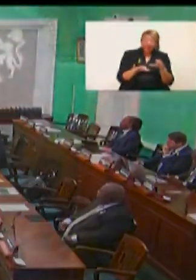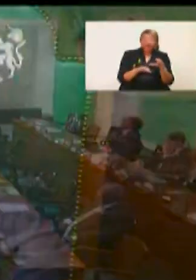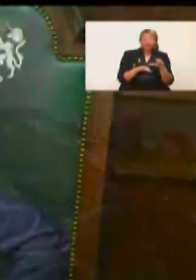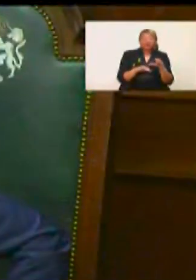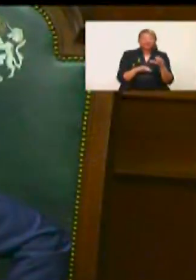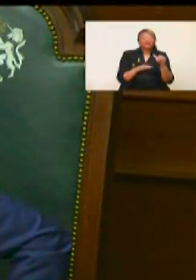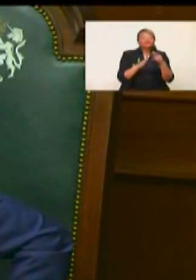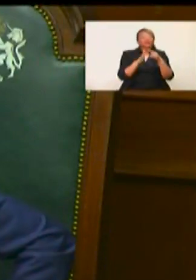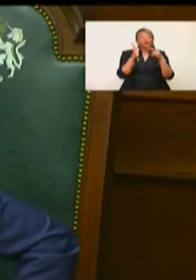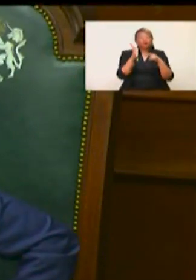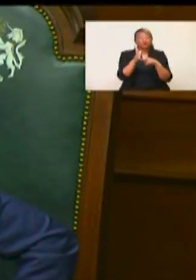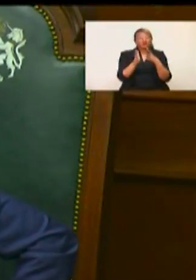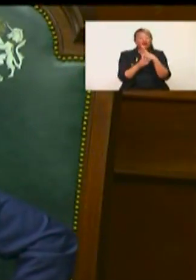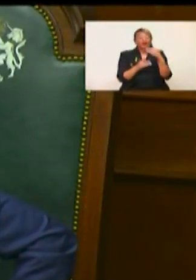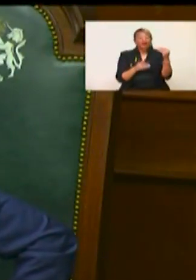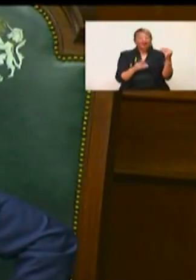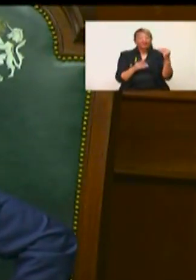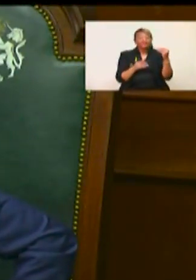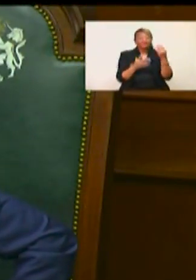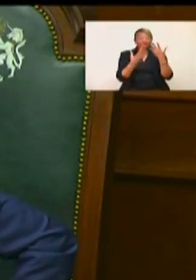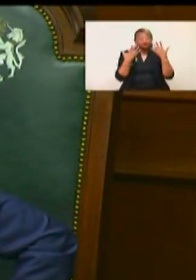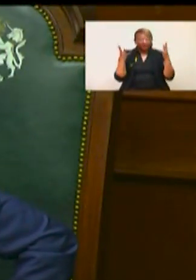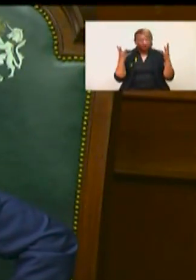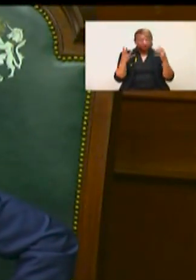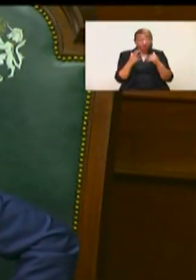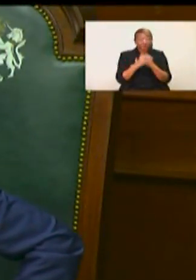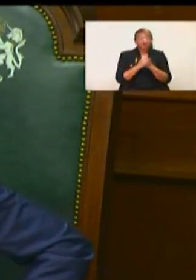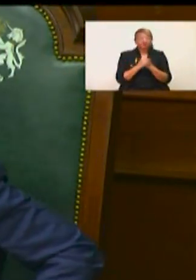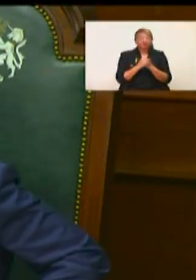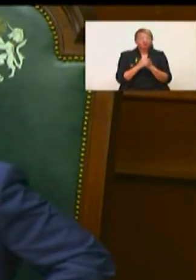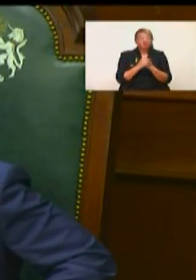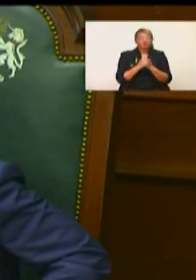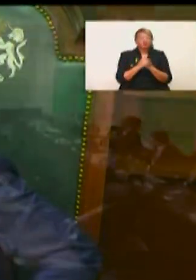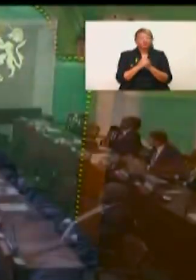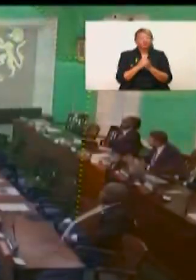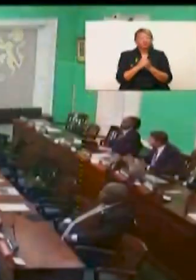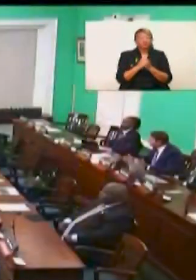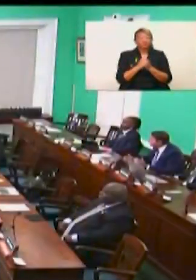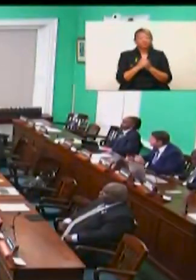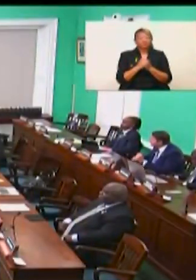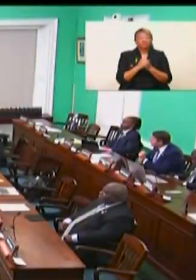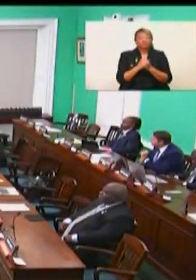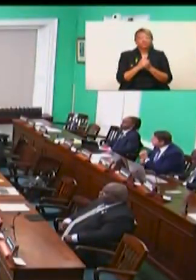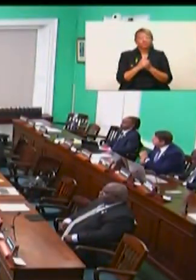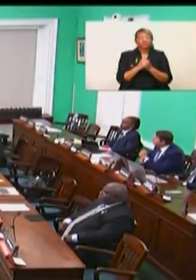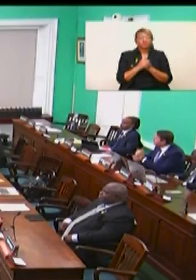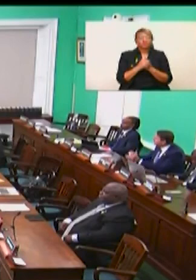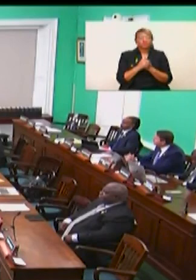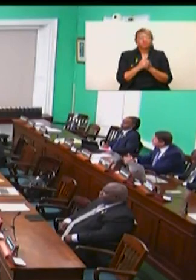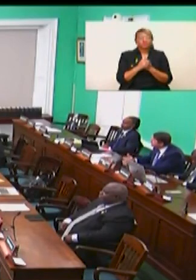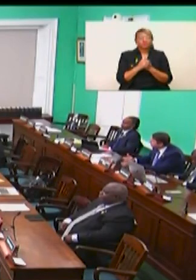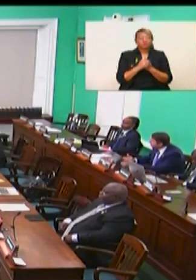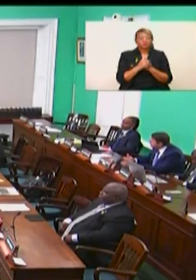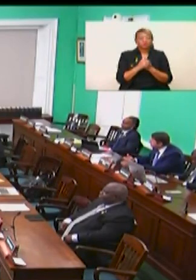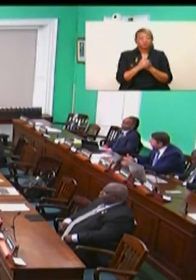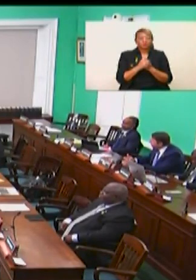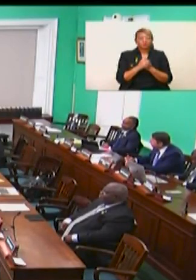my ruling, and I'm finished. The chair recognized honorable member for Carmichael. Mr. Deputy Speaker,